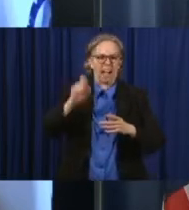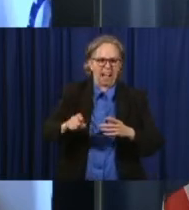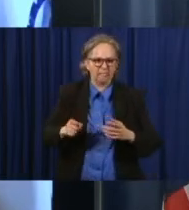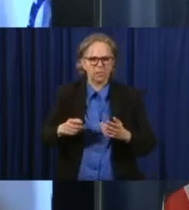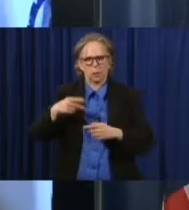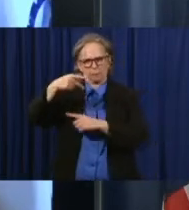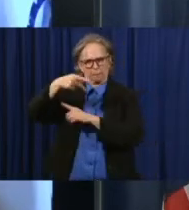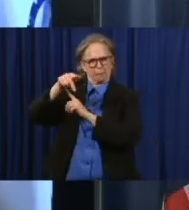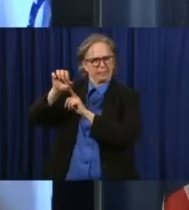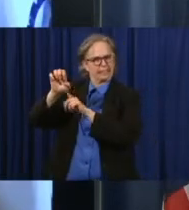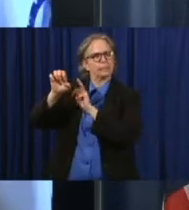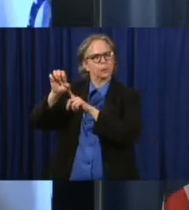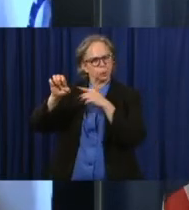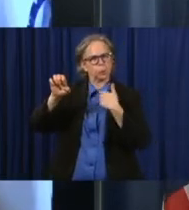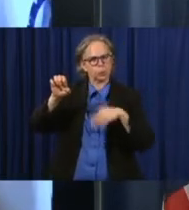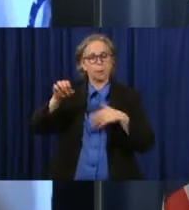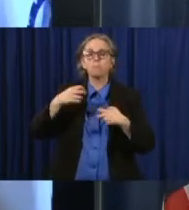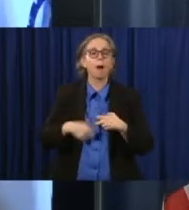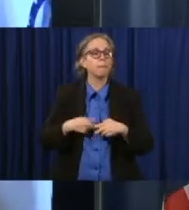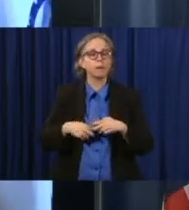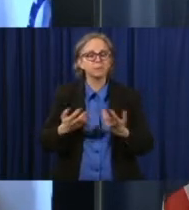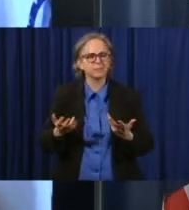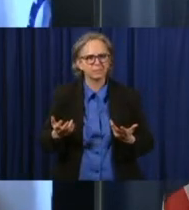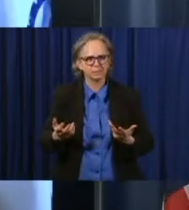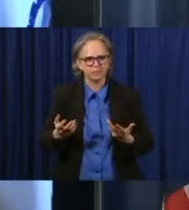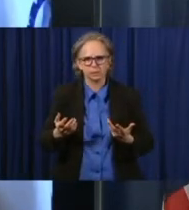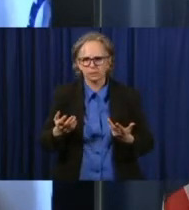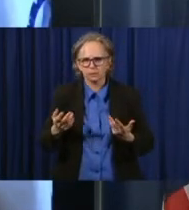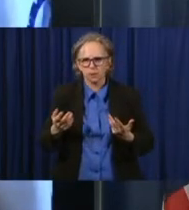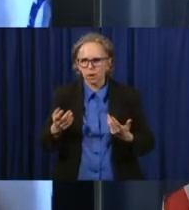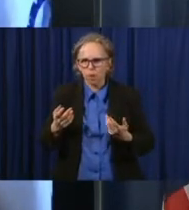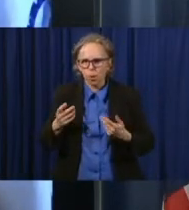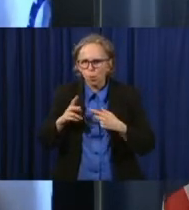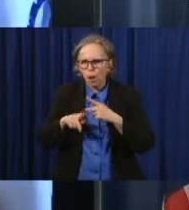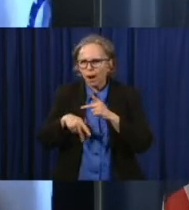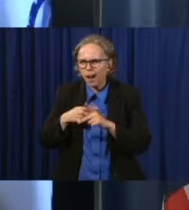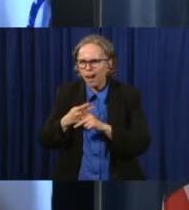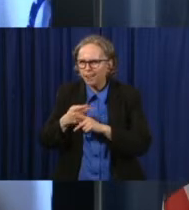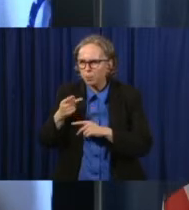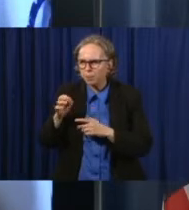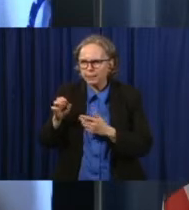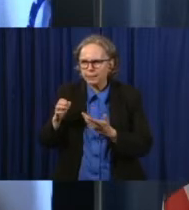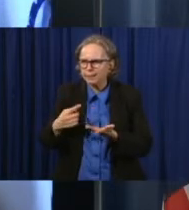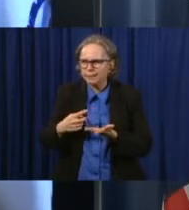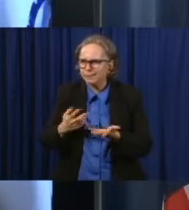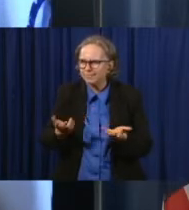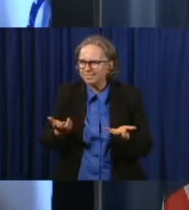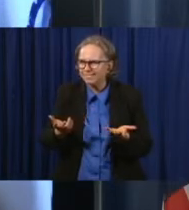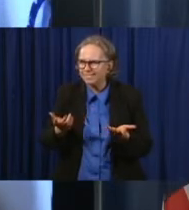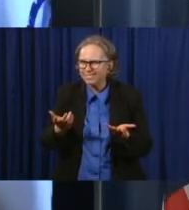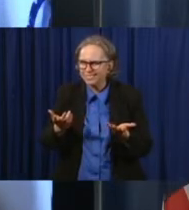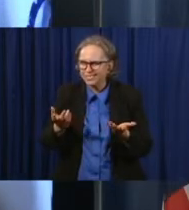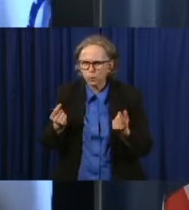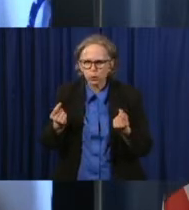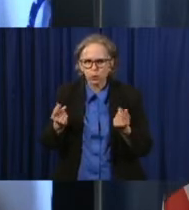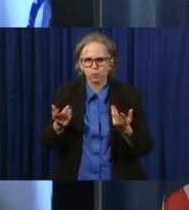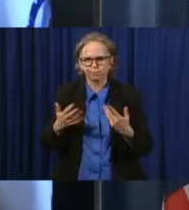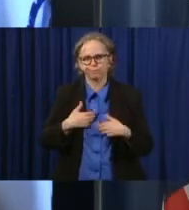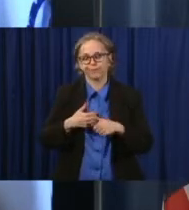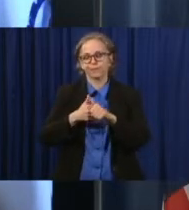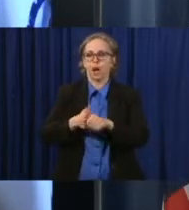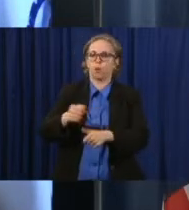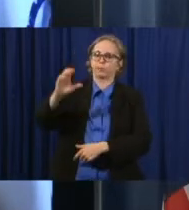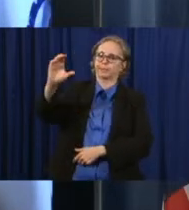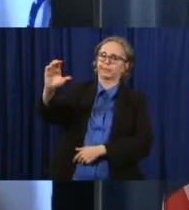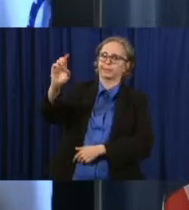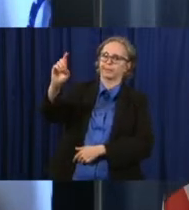on what type of PPE should be used under what circumstance. And we follow CDC guidelines in a department. I